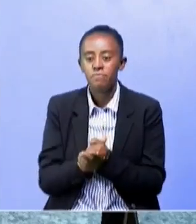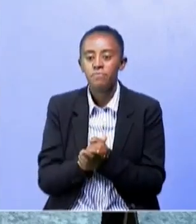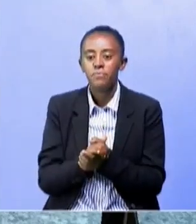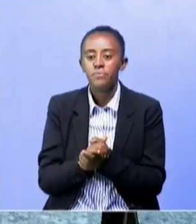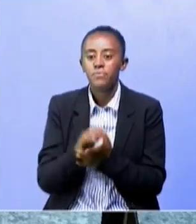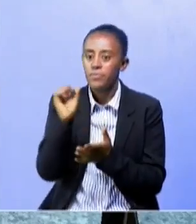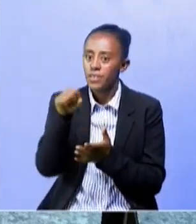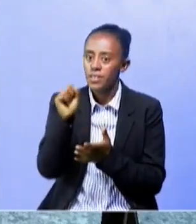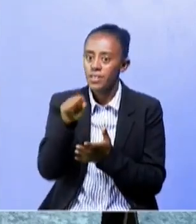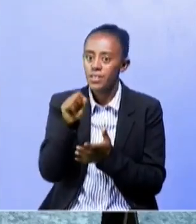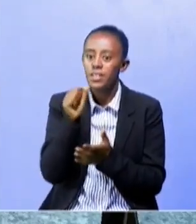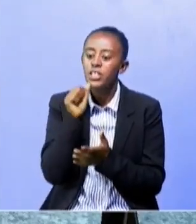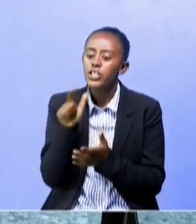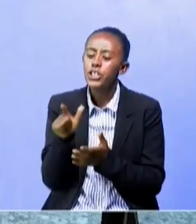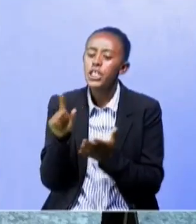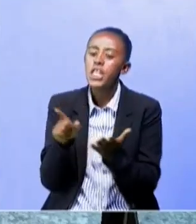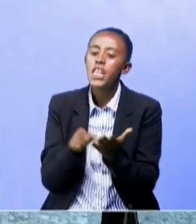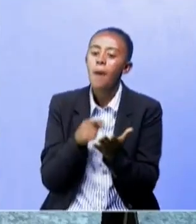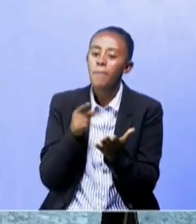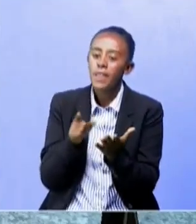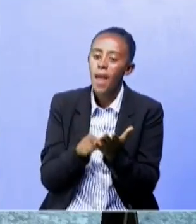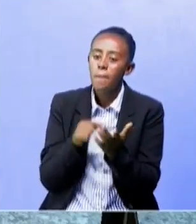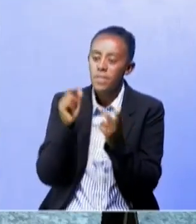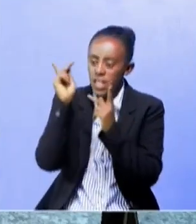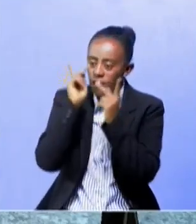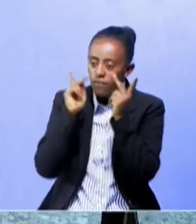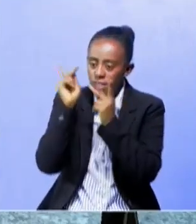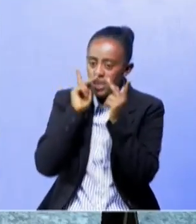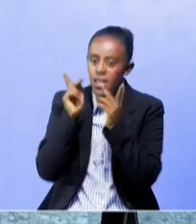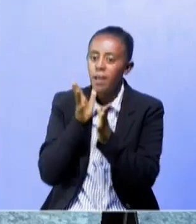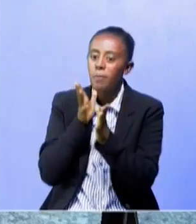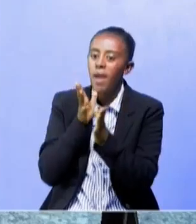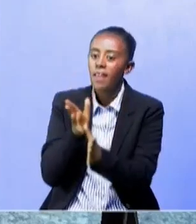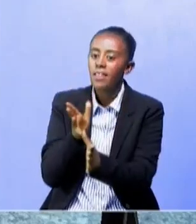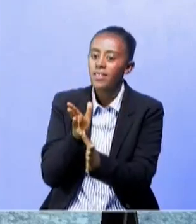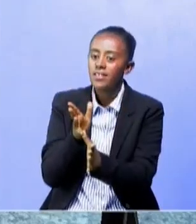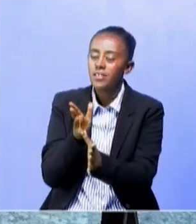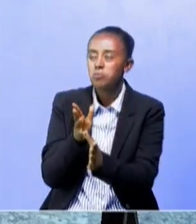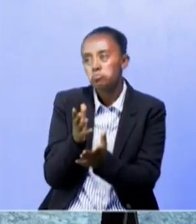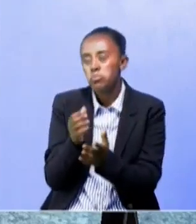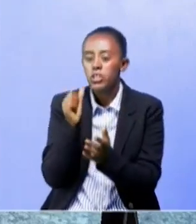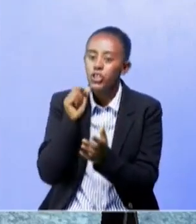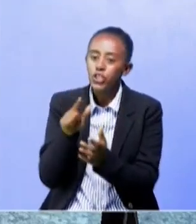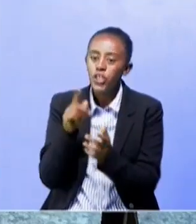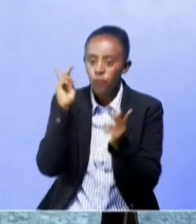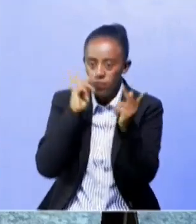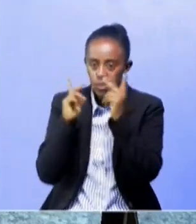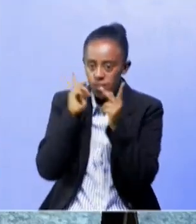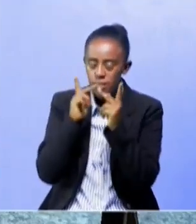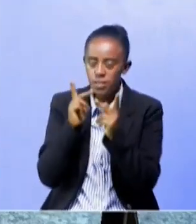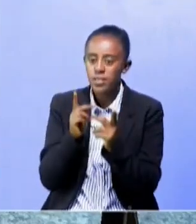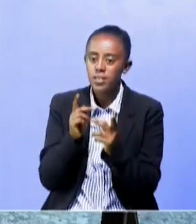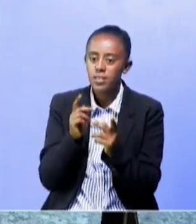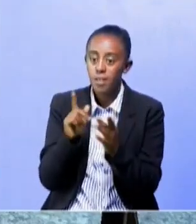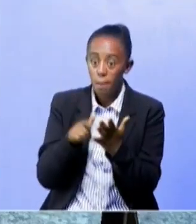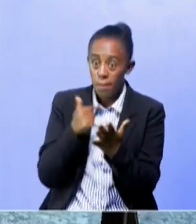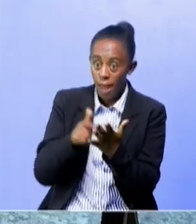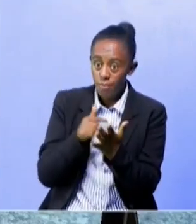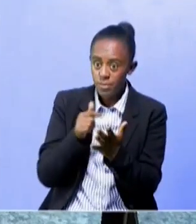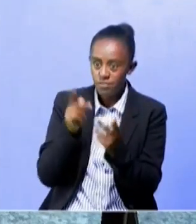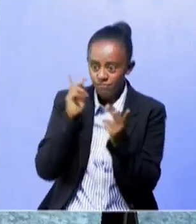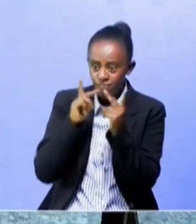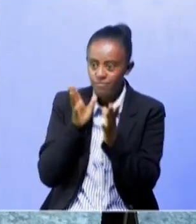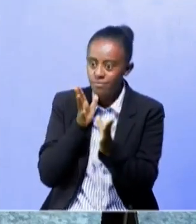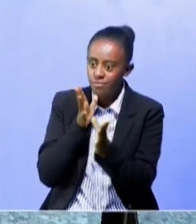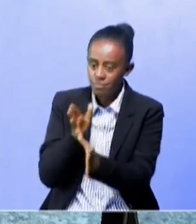Yeah. She sometimes visits her grandparents. She sometimes visits her grandparents.